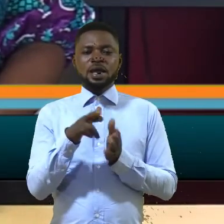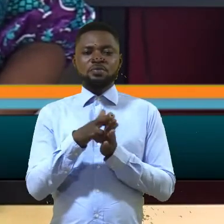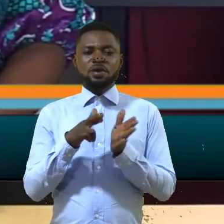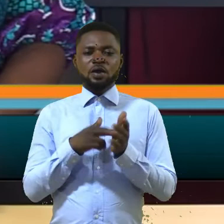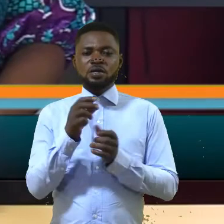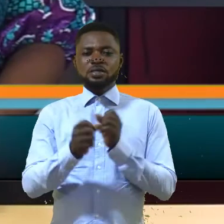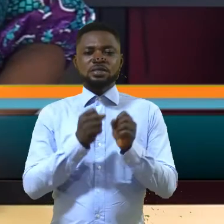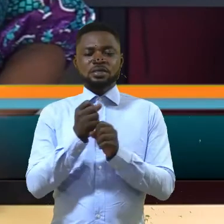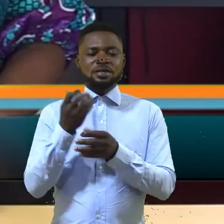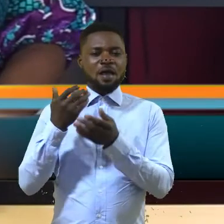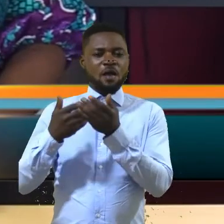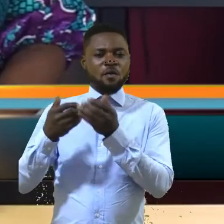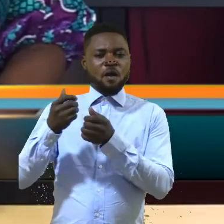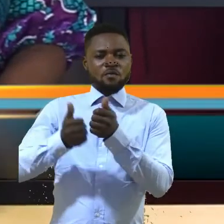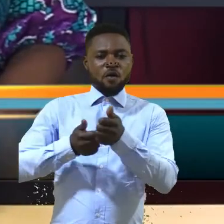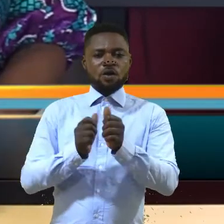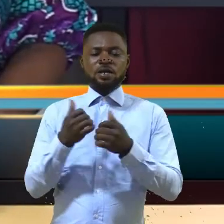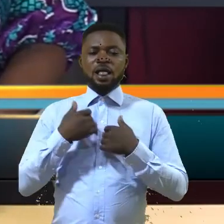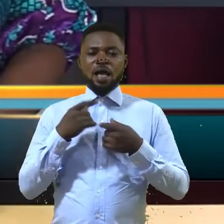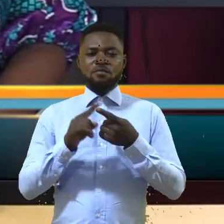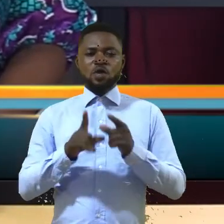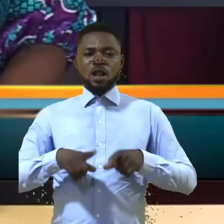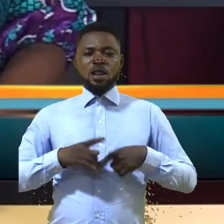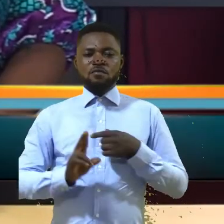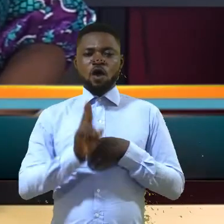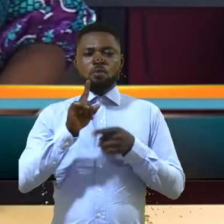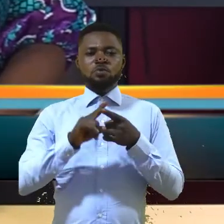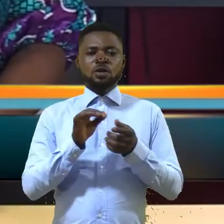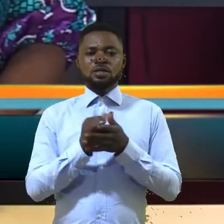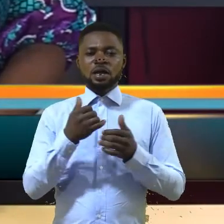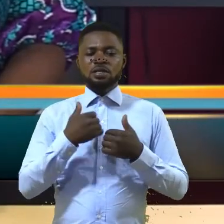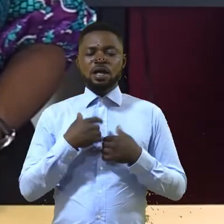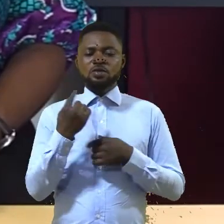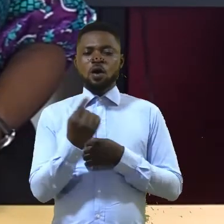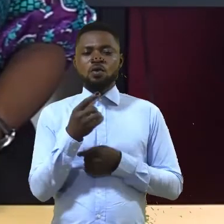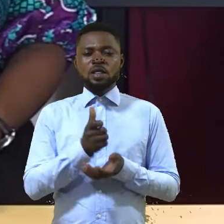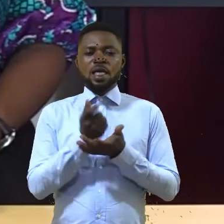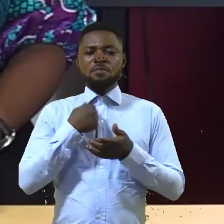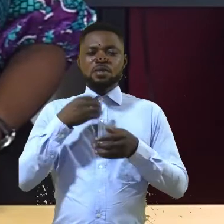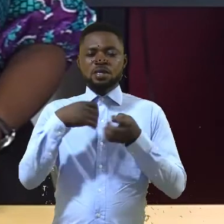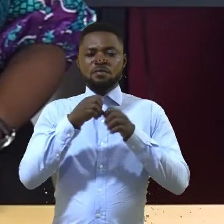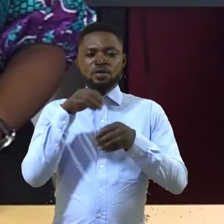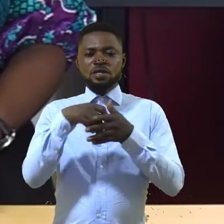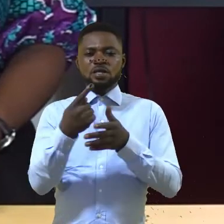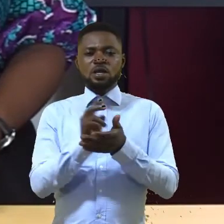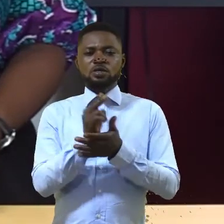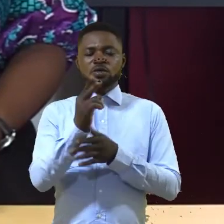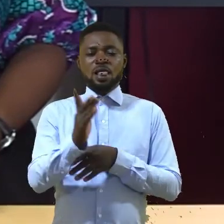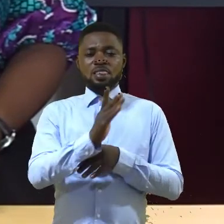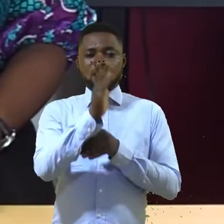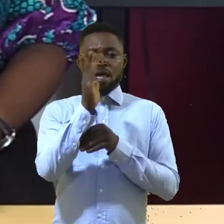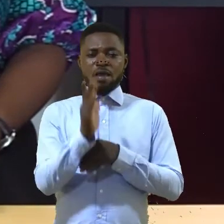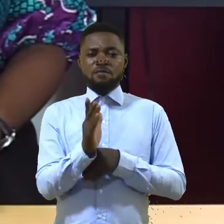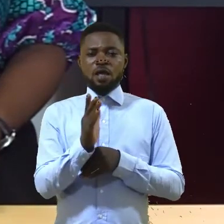that years following had to live up to. And that has always helped me, even in the university.